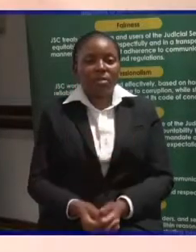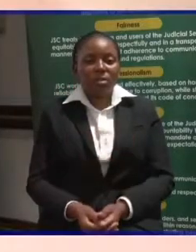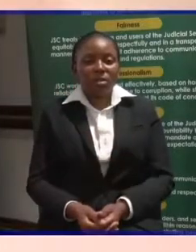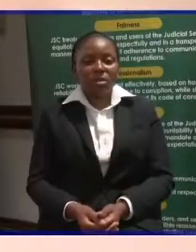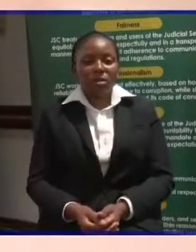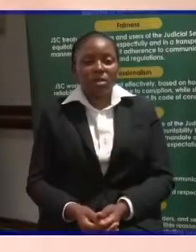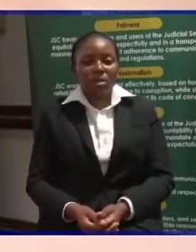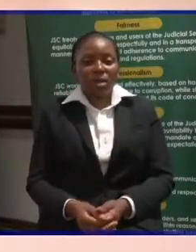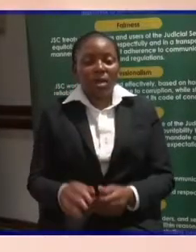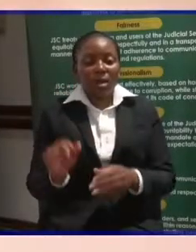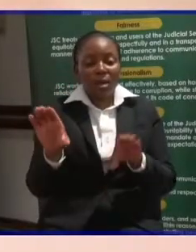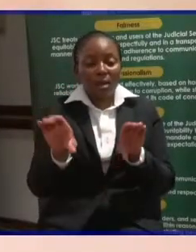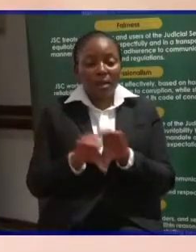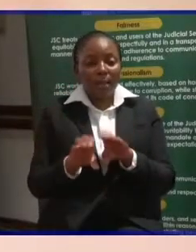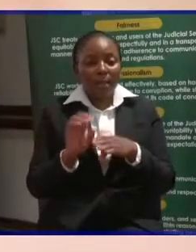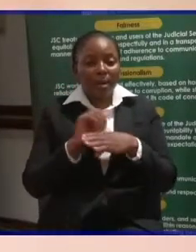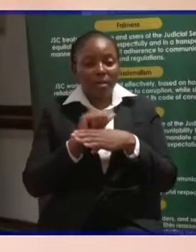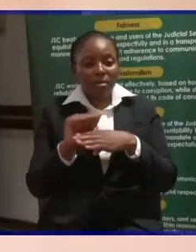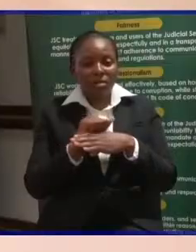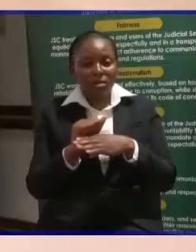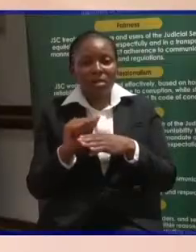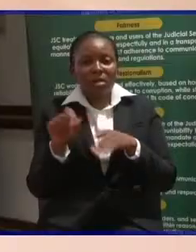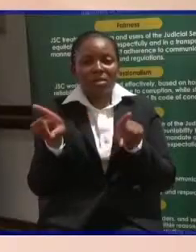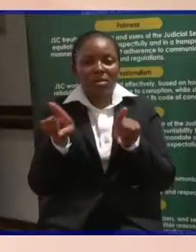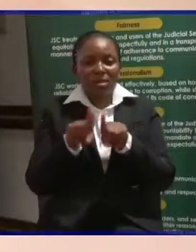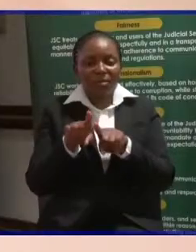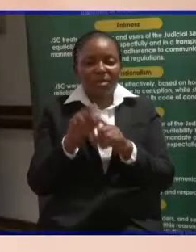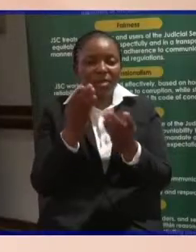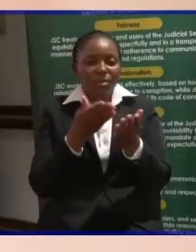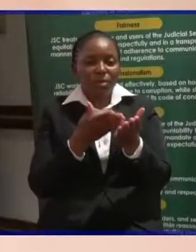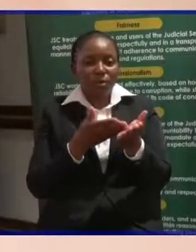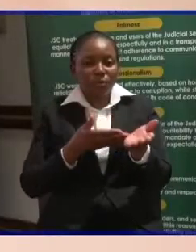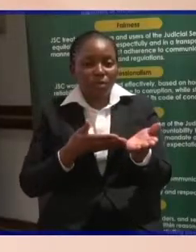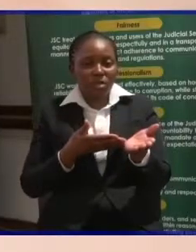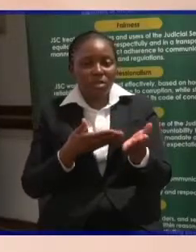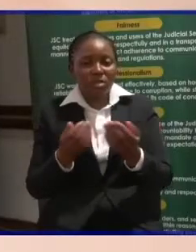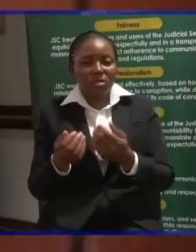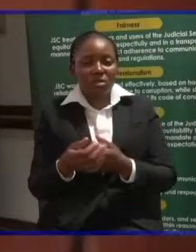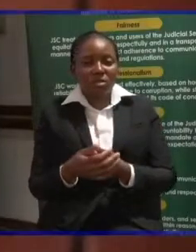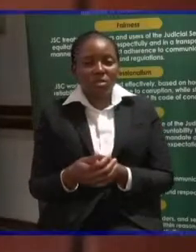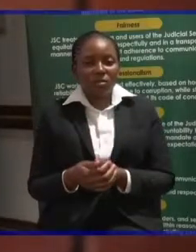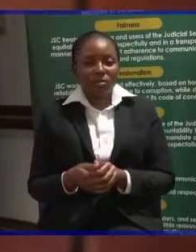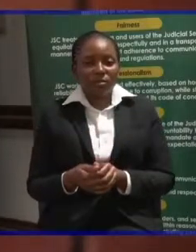Referring to the Labour Act, is there a similar provision?